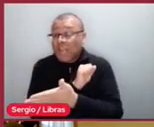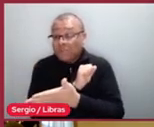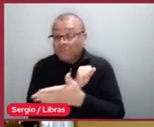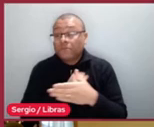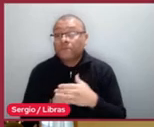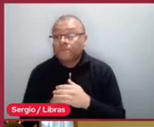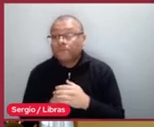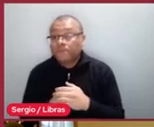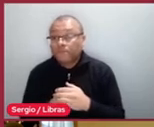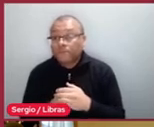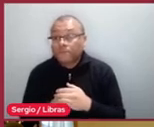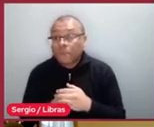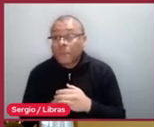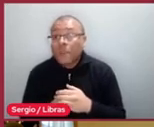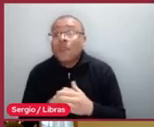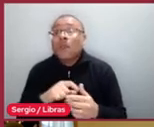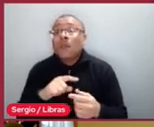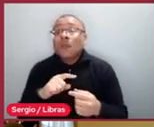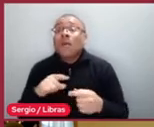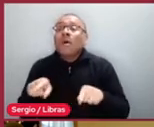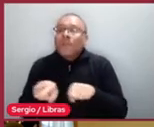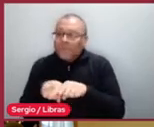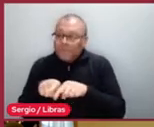exists. But permissions is mandatory.